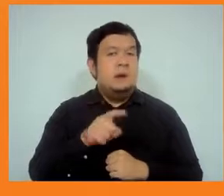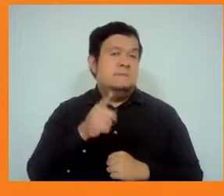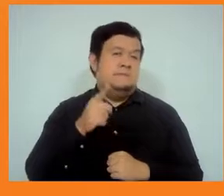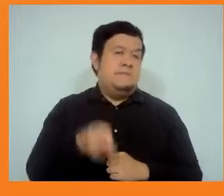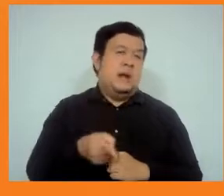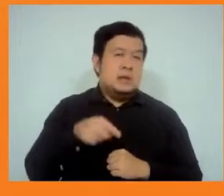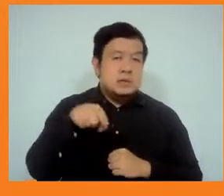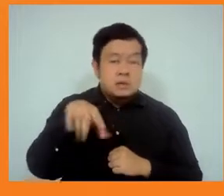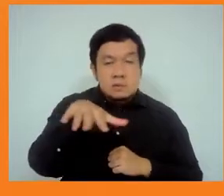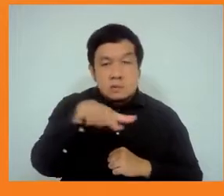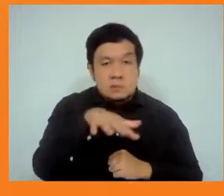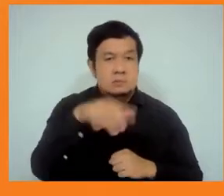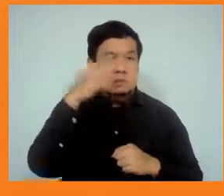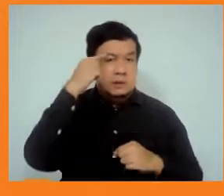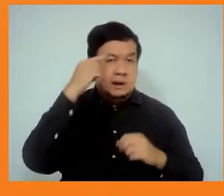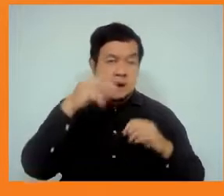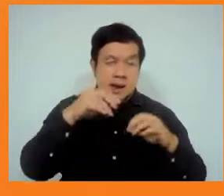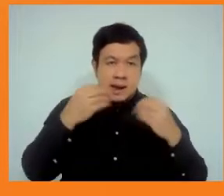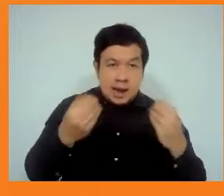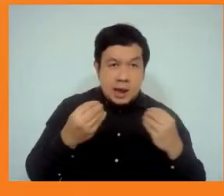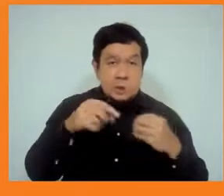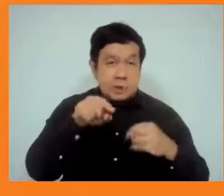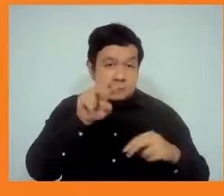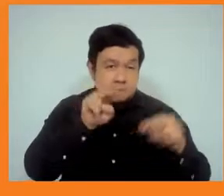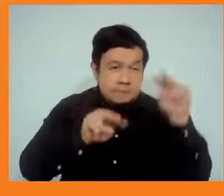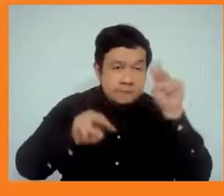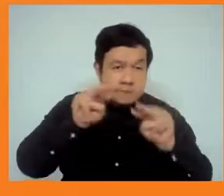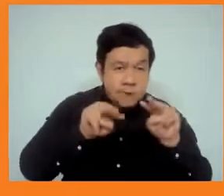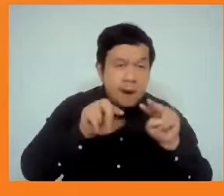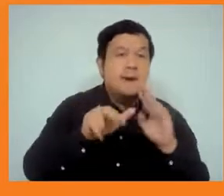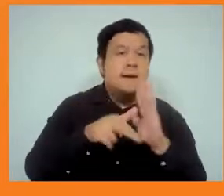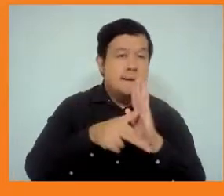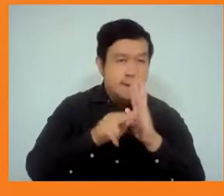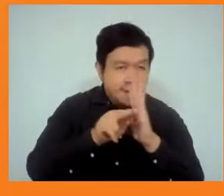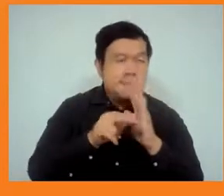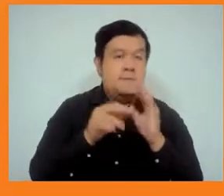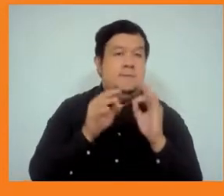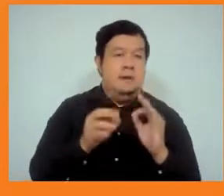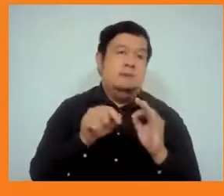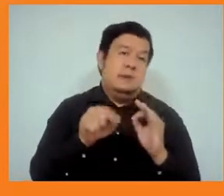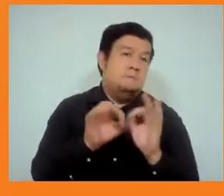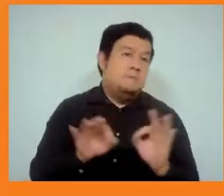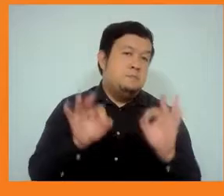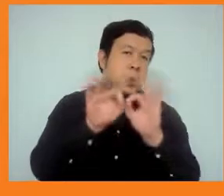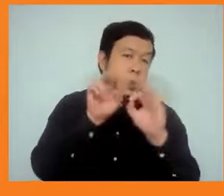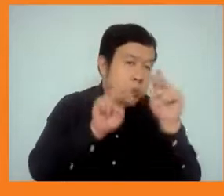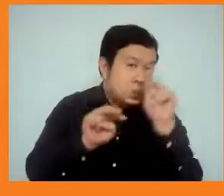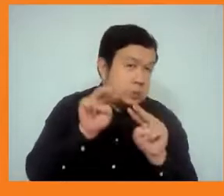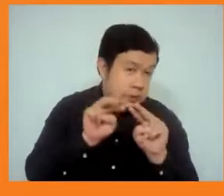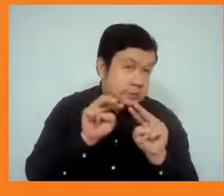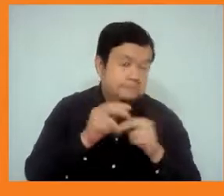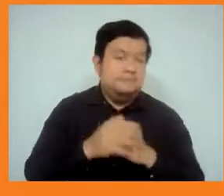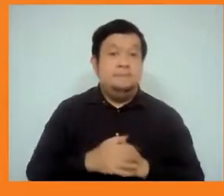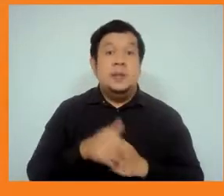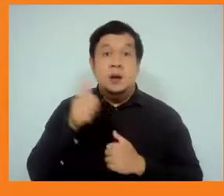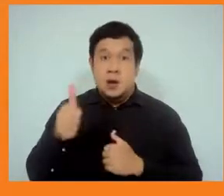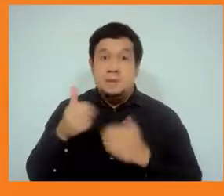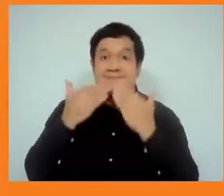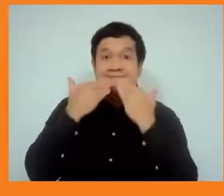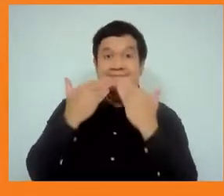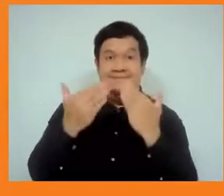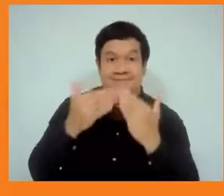Bruce mentioned about upward harmonization, and we found that national EIA is still very, very weak. And in our